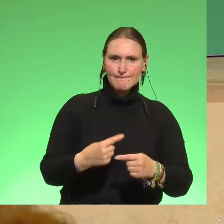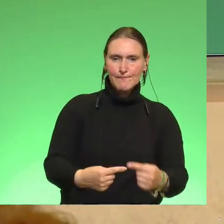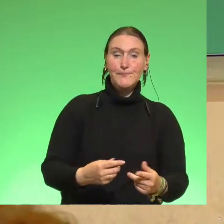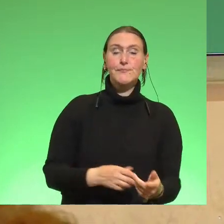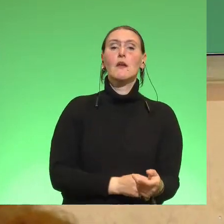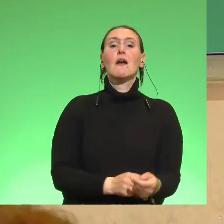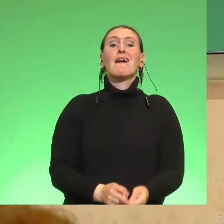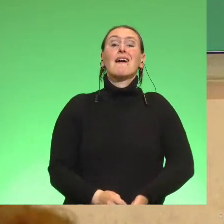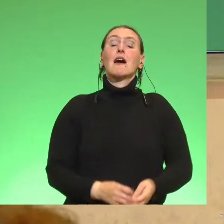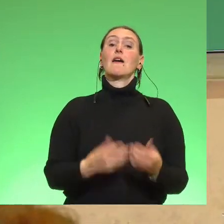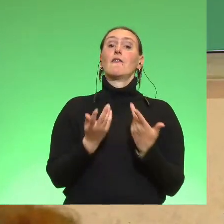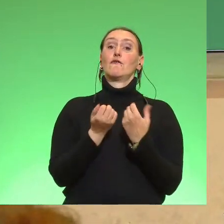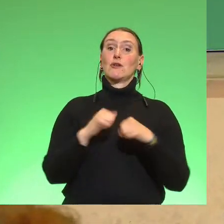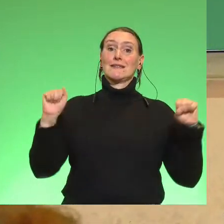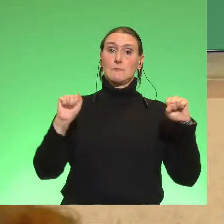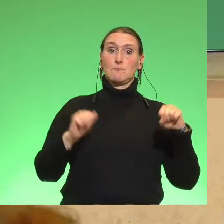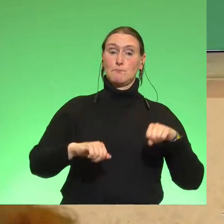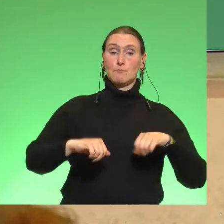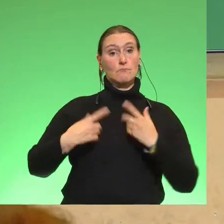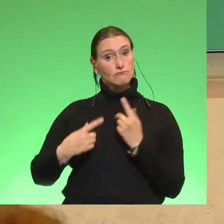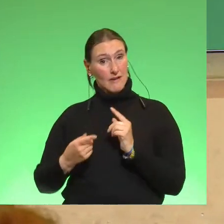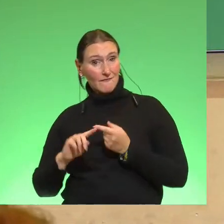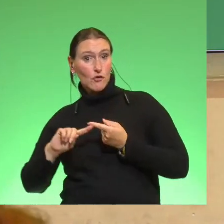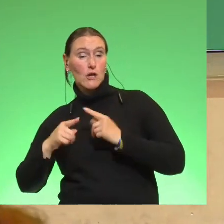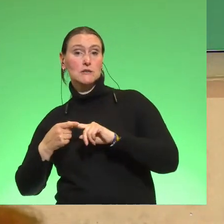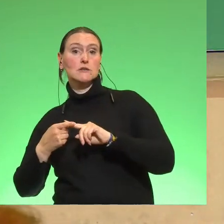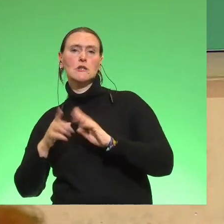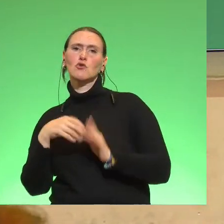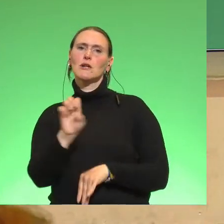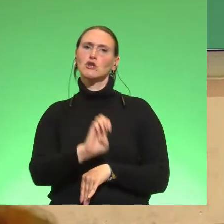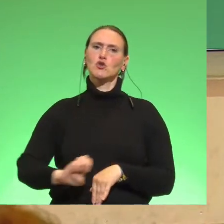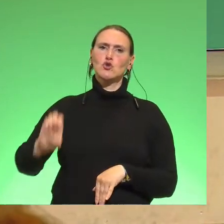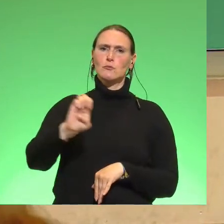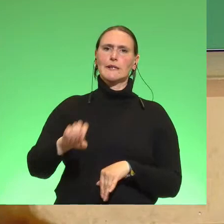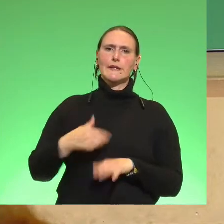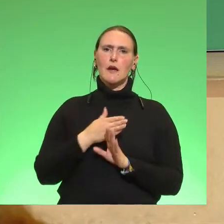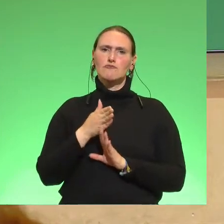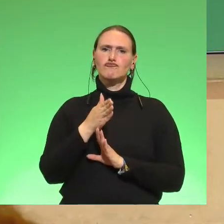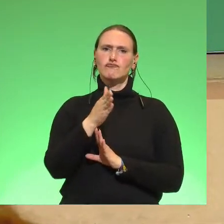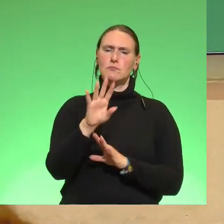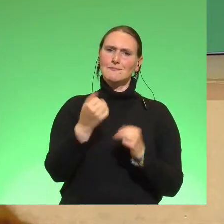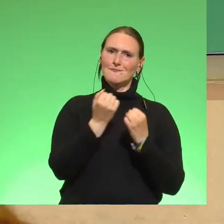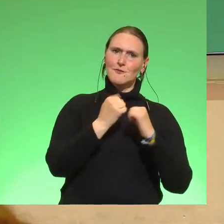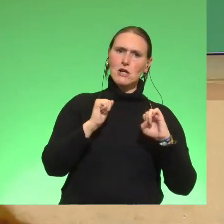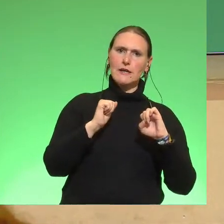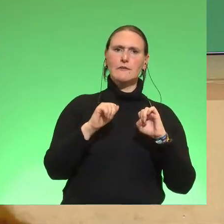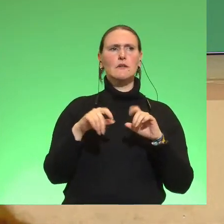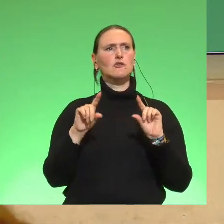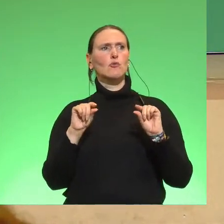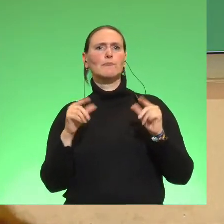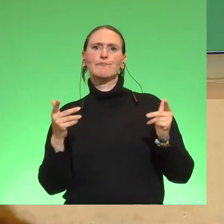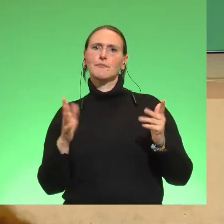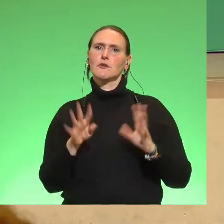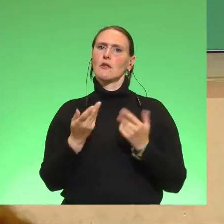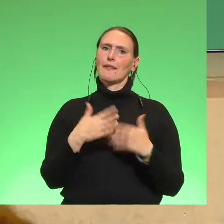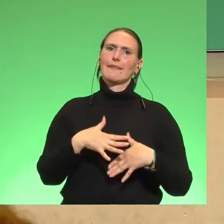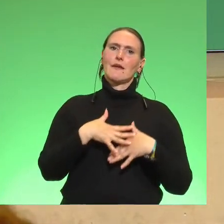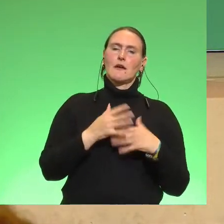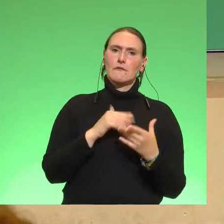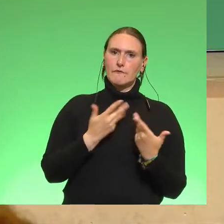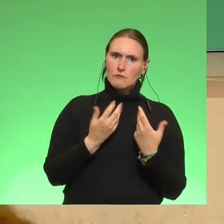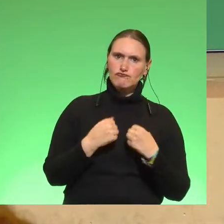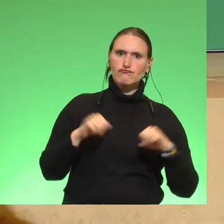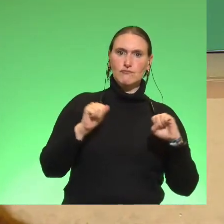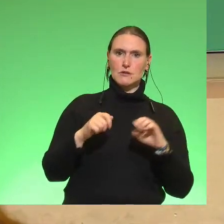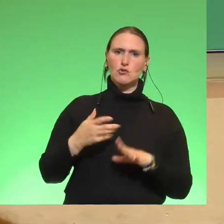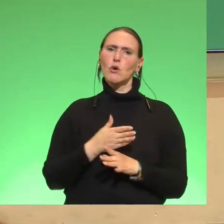share the same early Indo-European root, fri or pri, meaning love. This root made its way